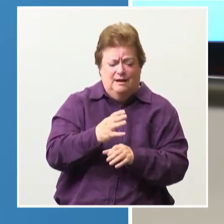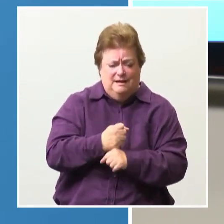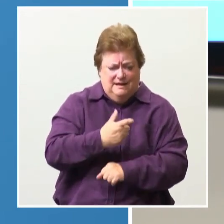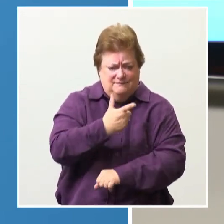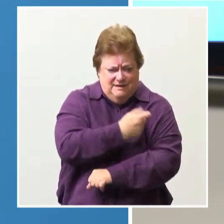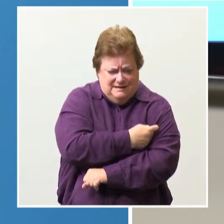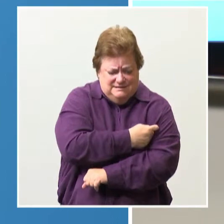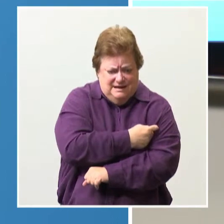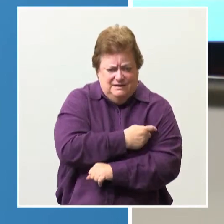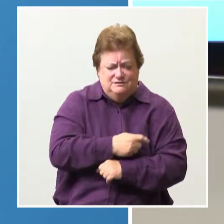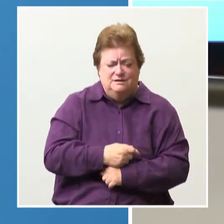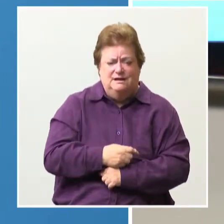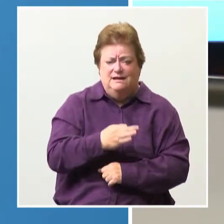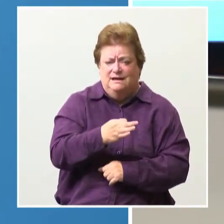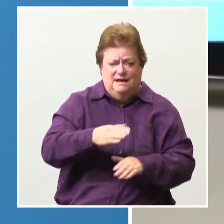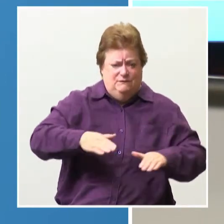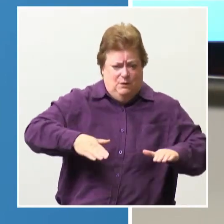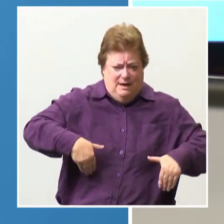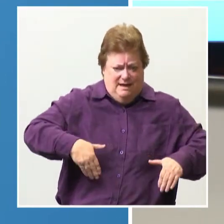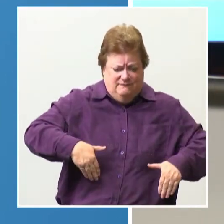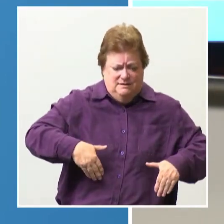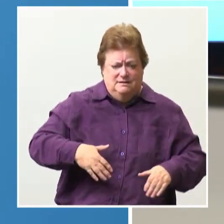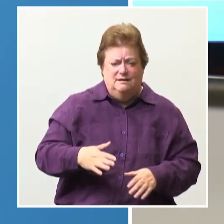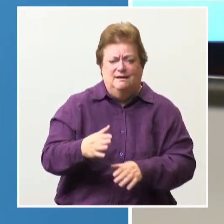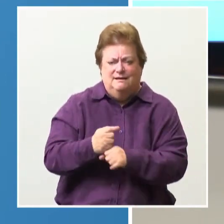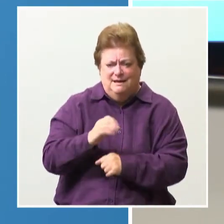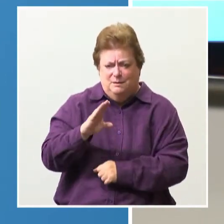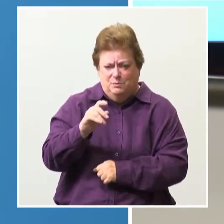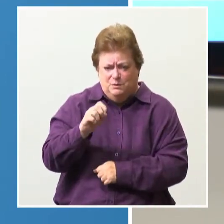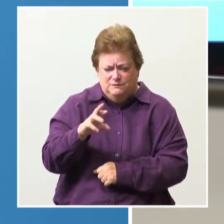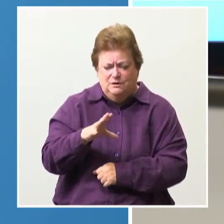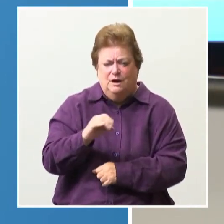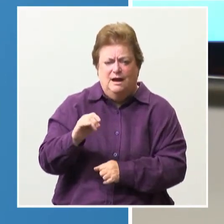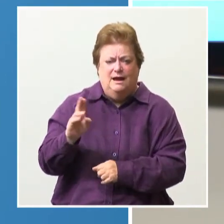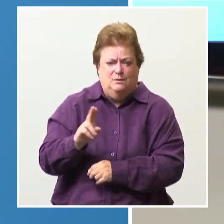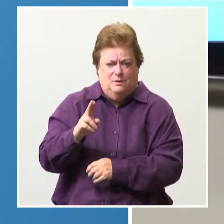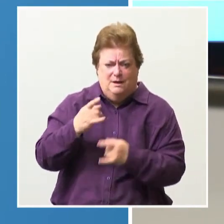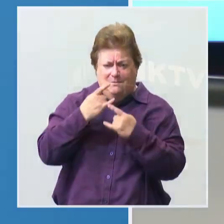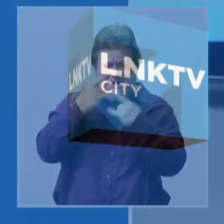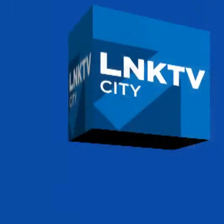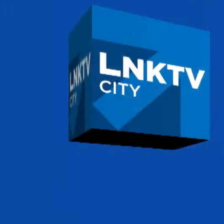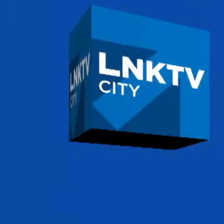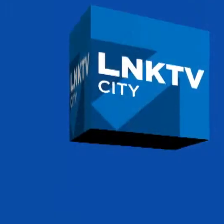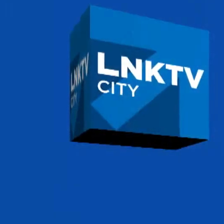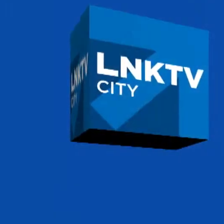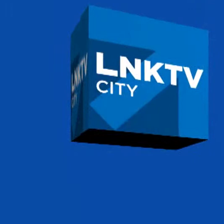vaccinated if you haven't, get your booster and wear your mask. Thank you.